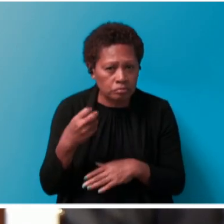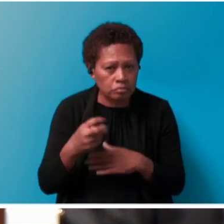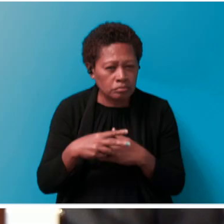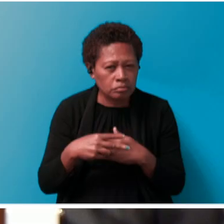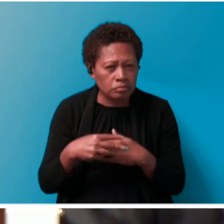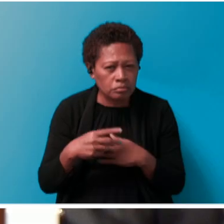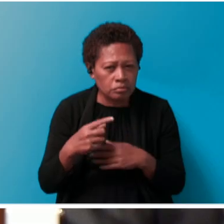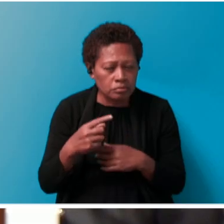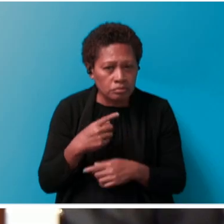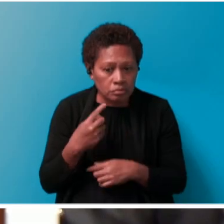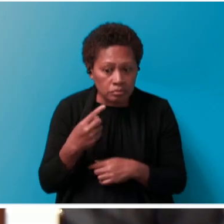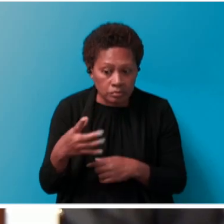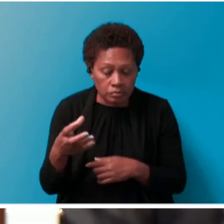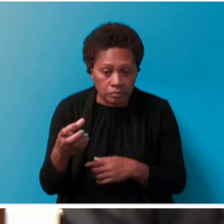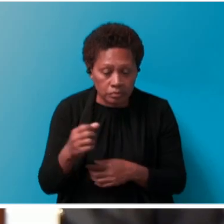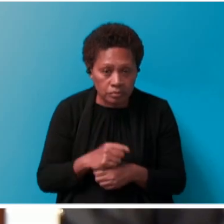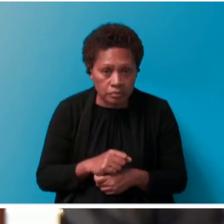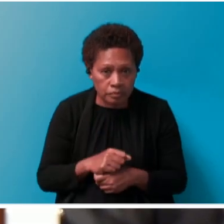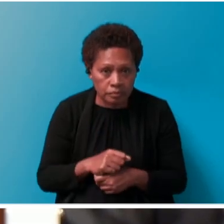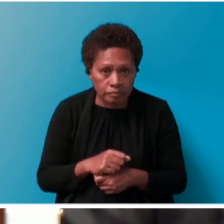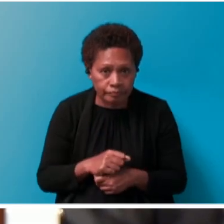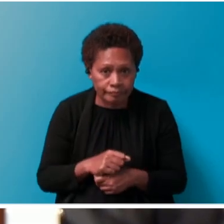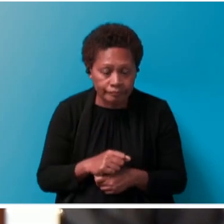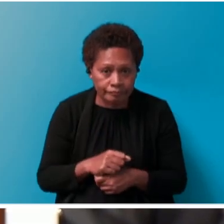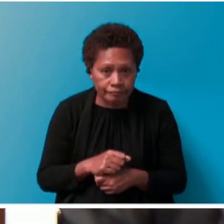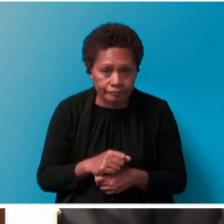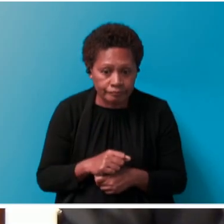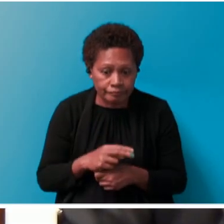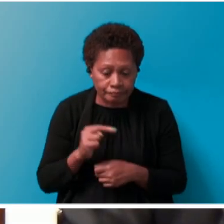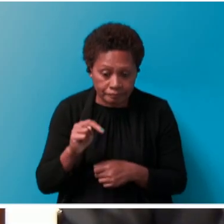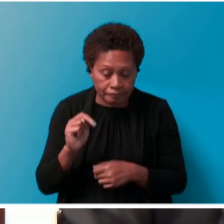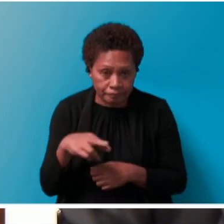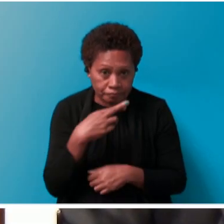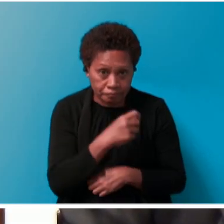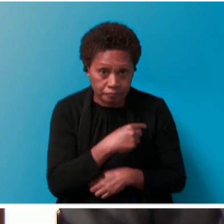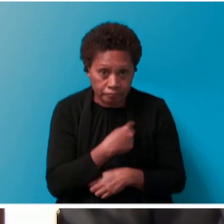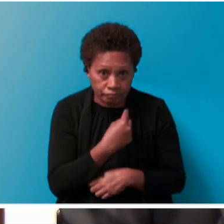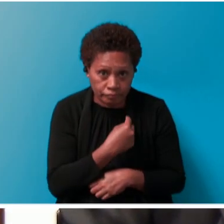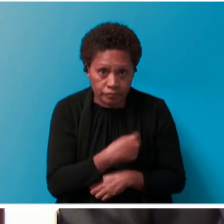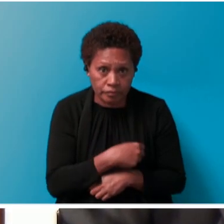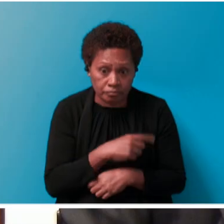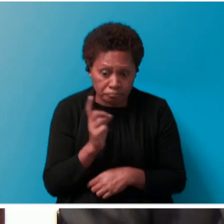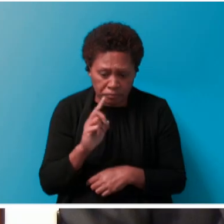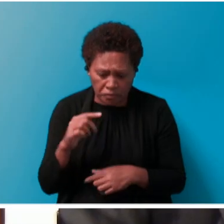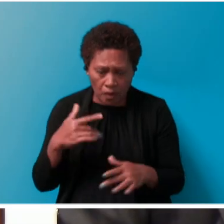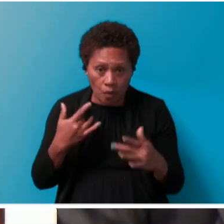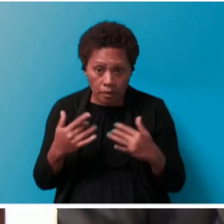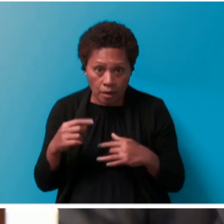informal settlements and remains committed to improving the living conditions of affected